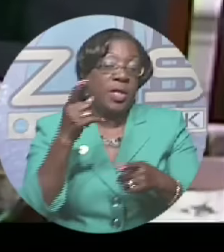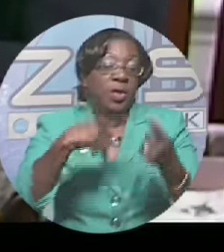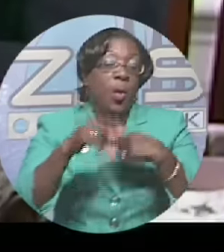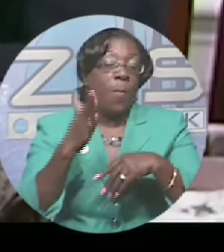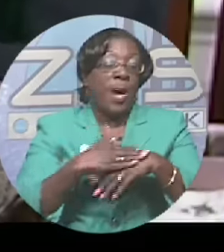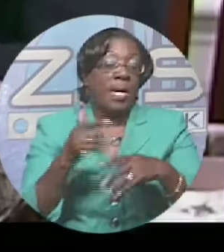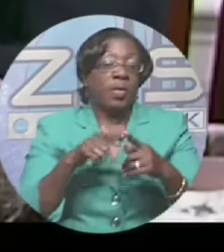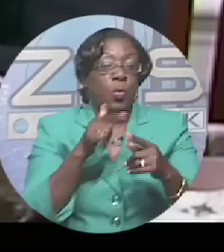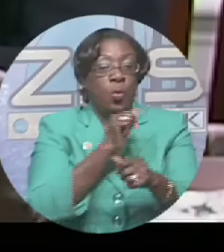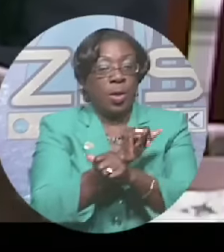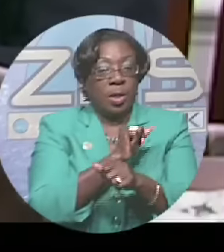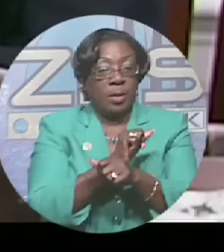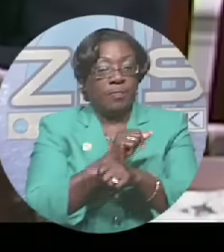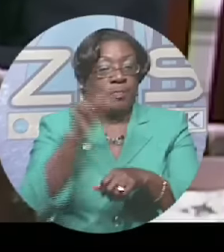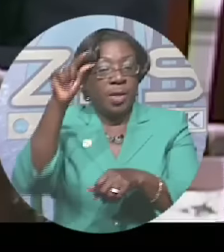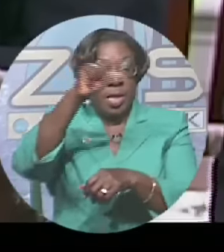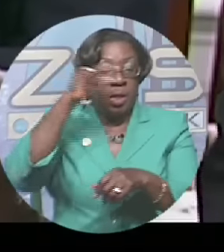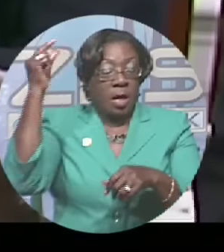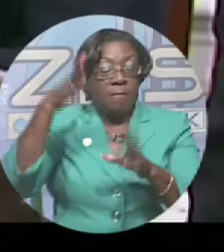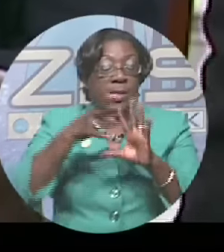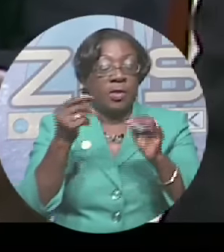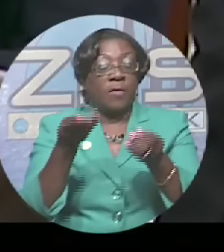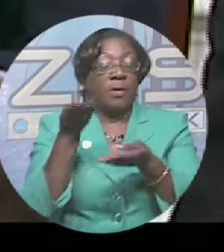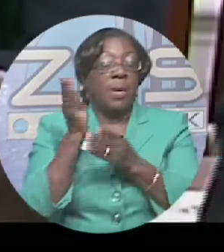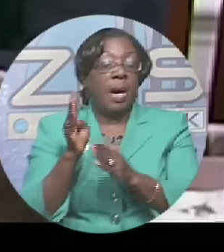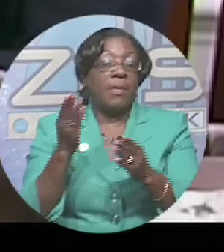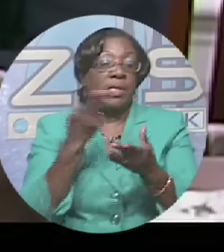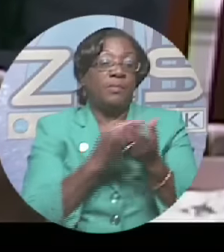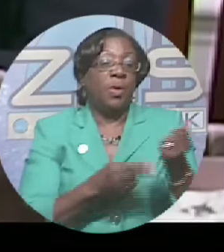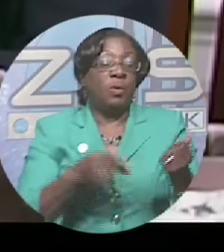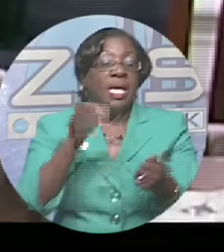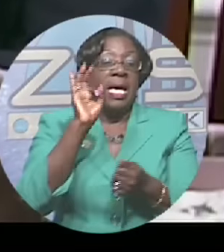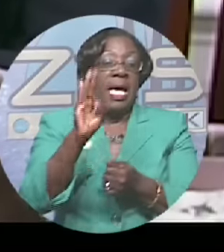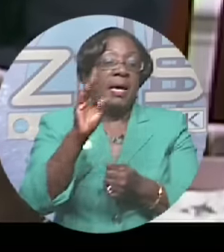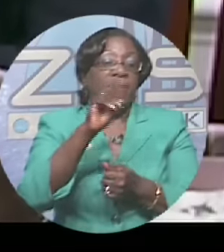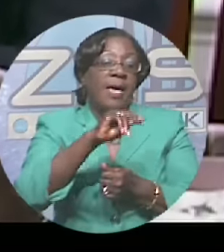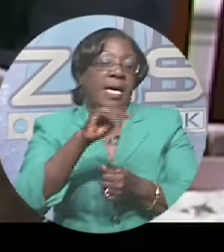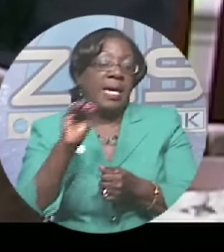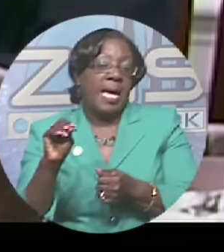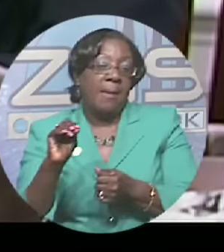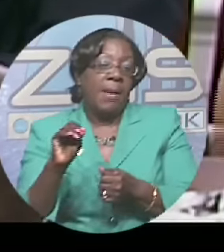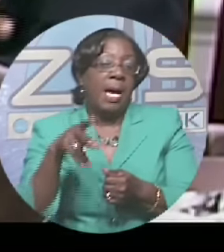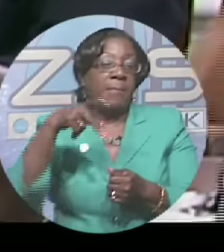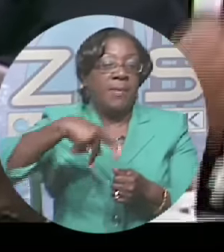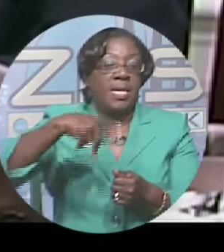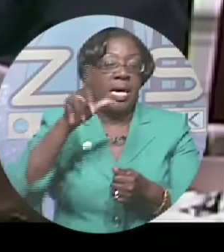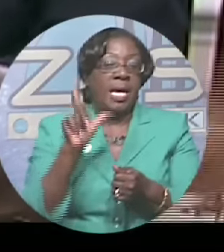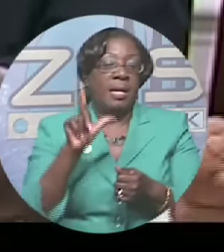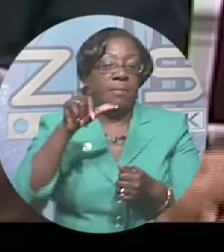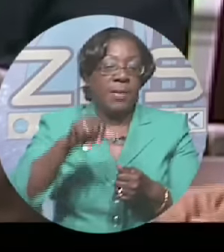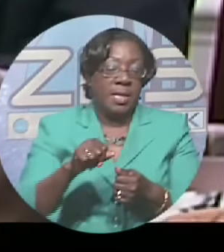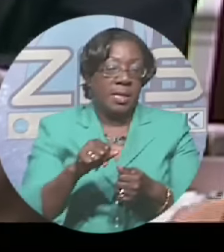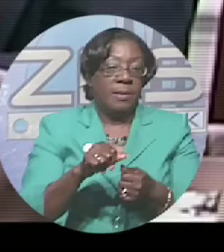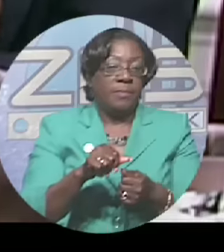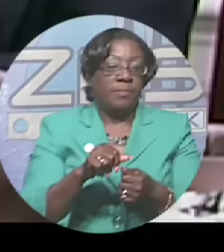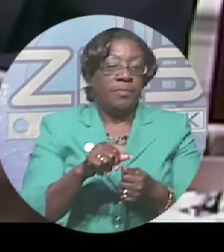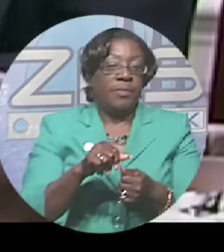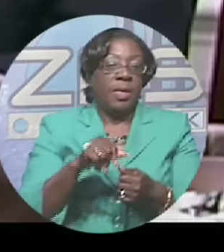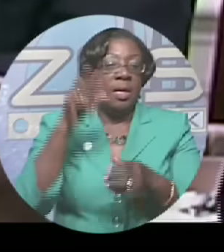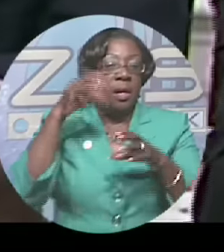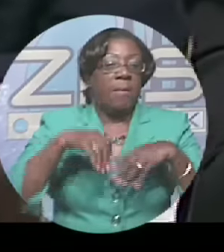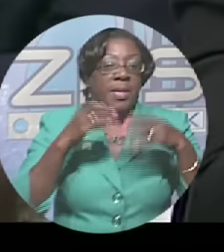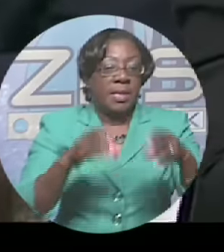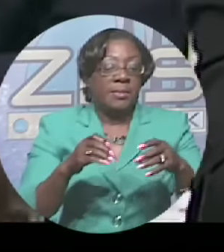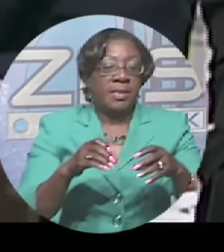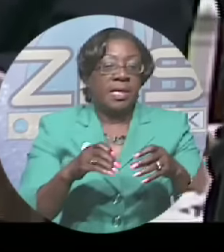the governments of the Bahamas, both FNM and PLP, committed themselves to a favored nation status to